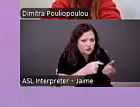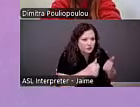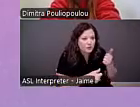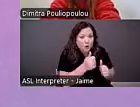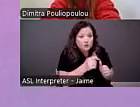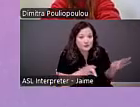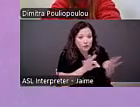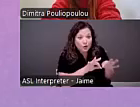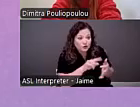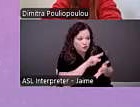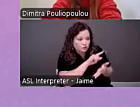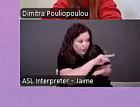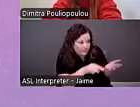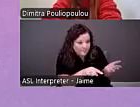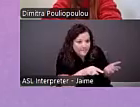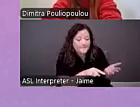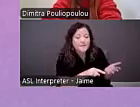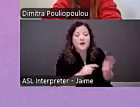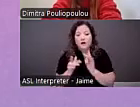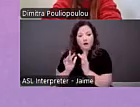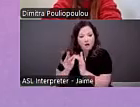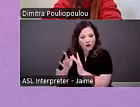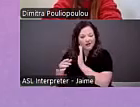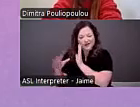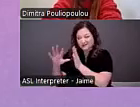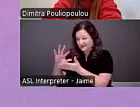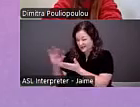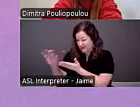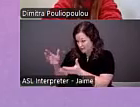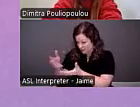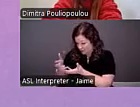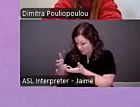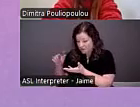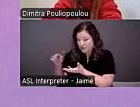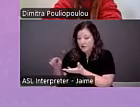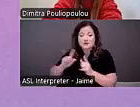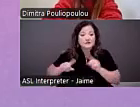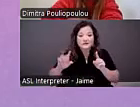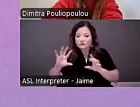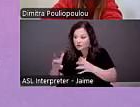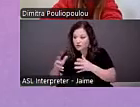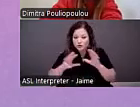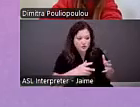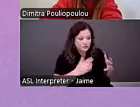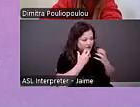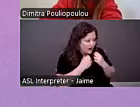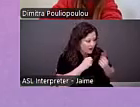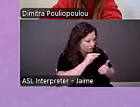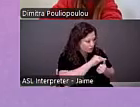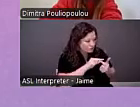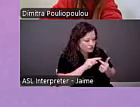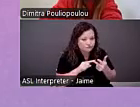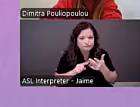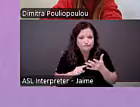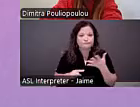using a larger online sample, we examined how different groups valued those features.